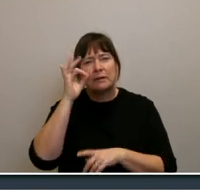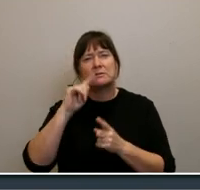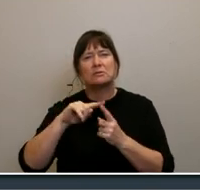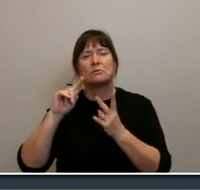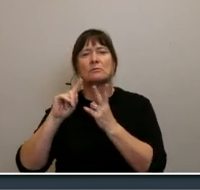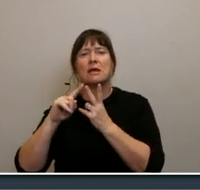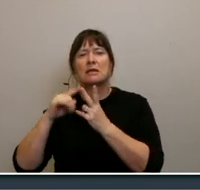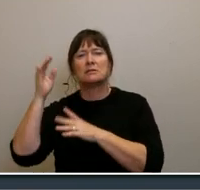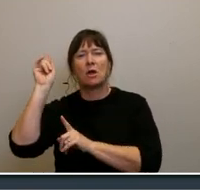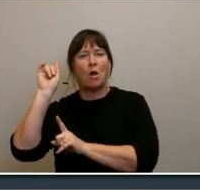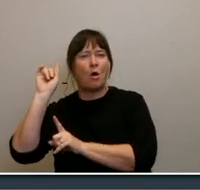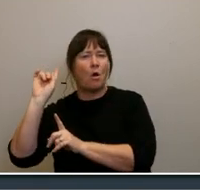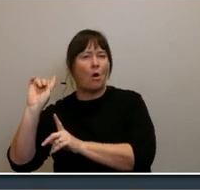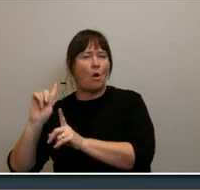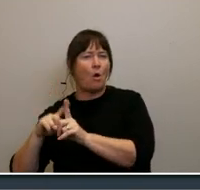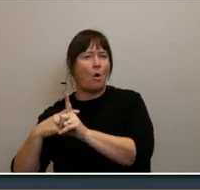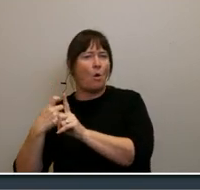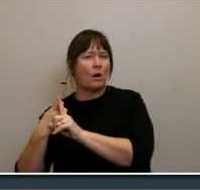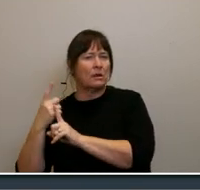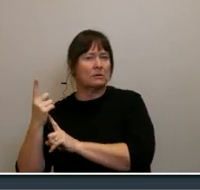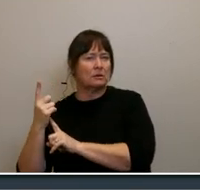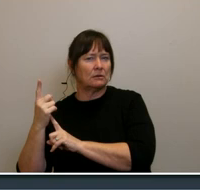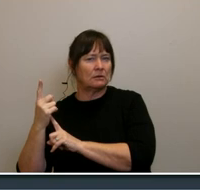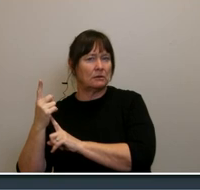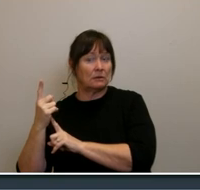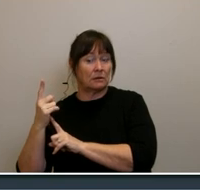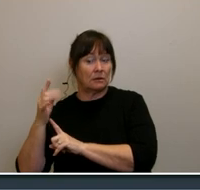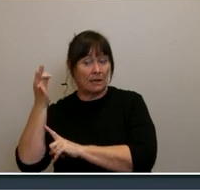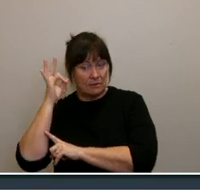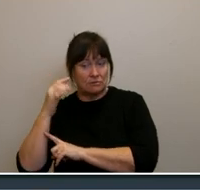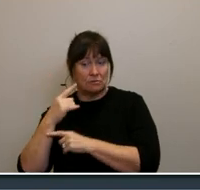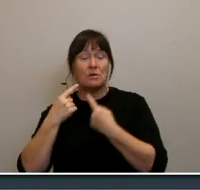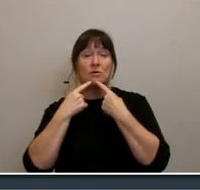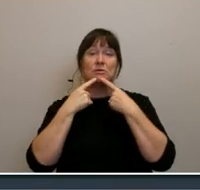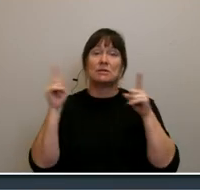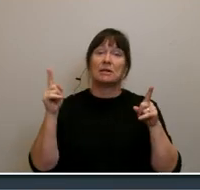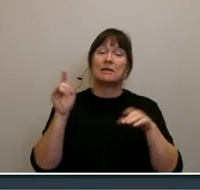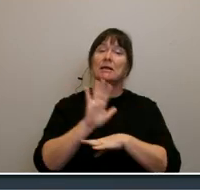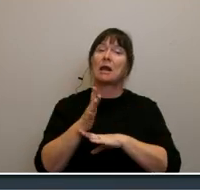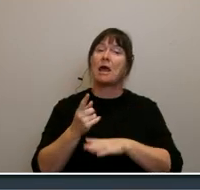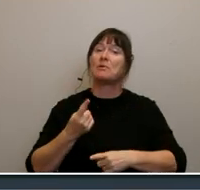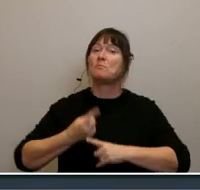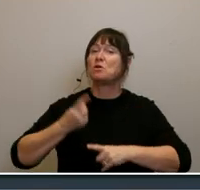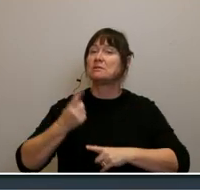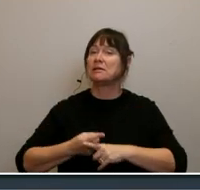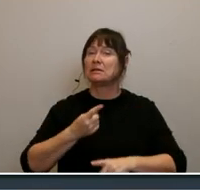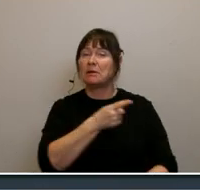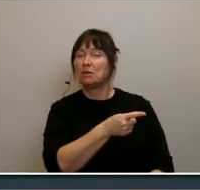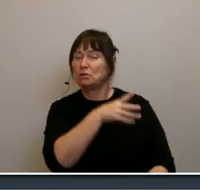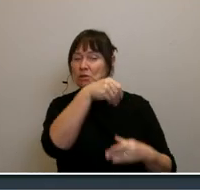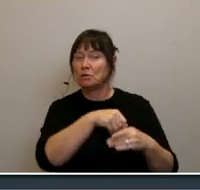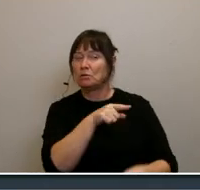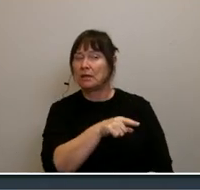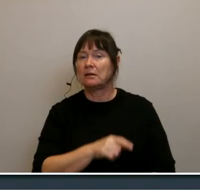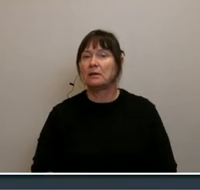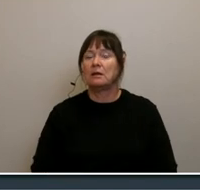declared a climate emergency, and I didn't see that as one of your suggestions. Had you thought about that, or was it no? Actually, I've